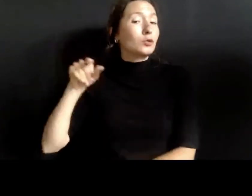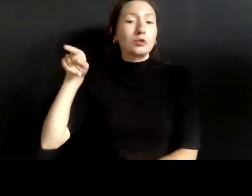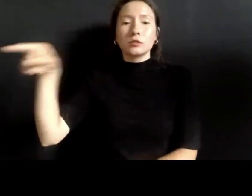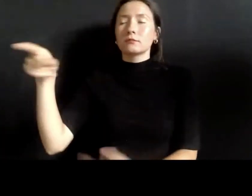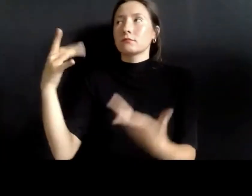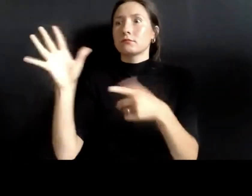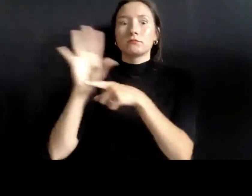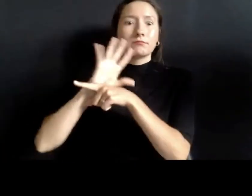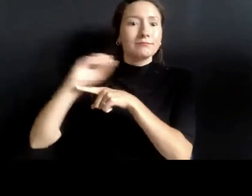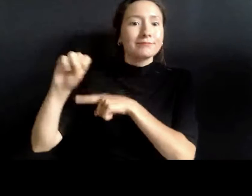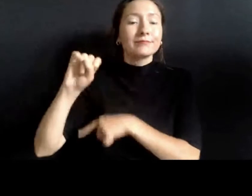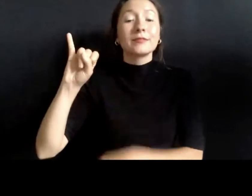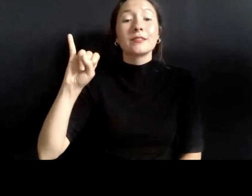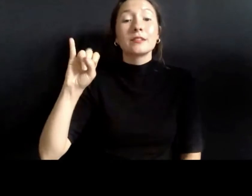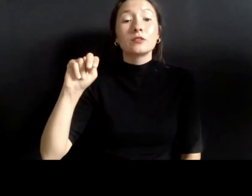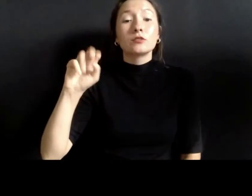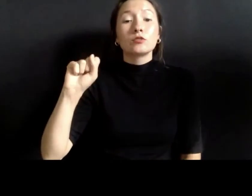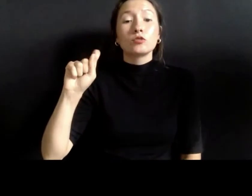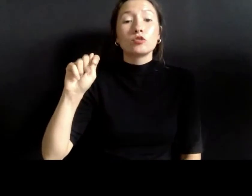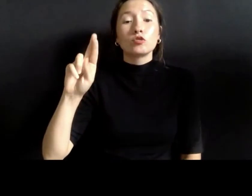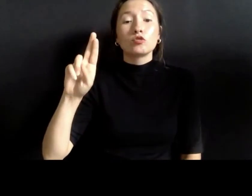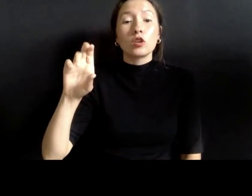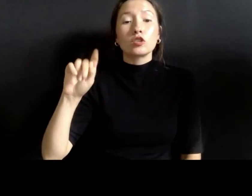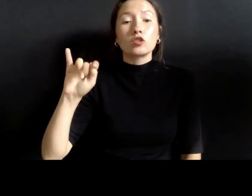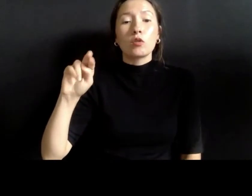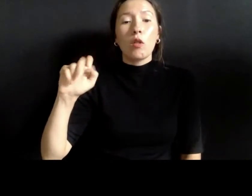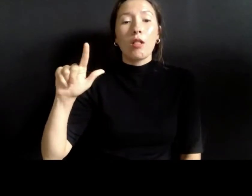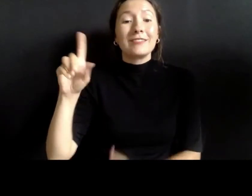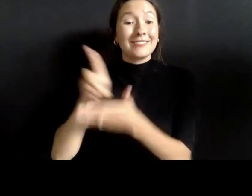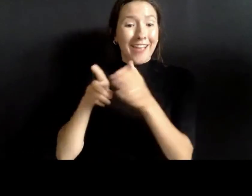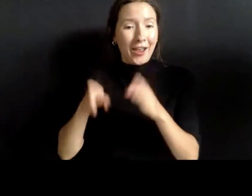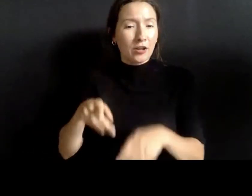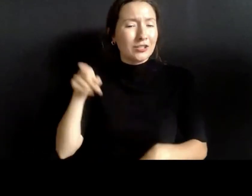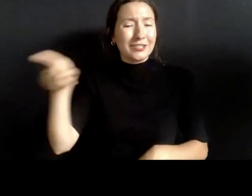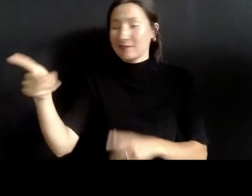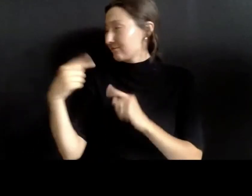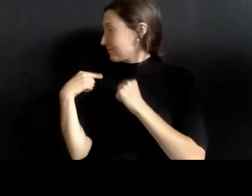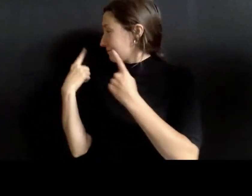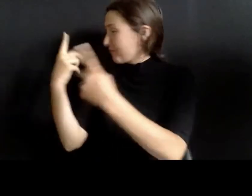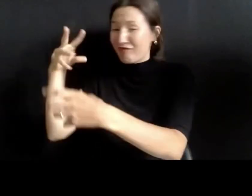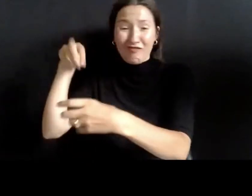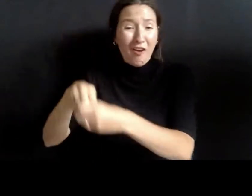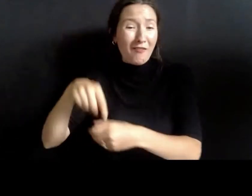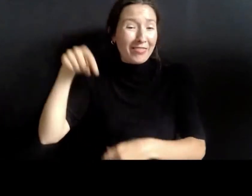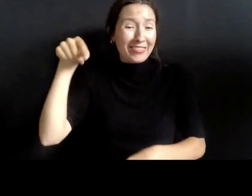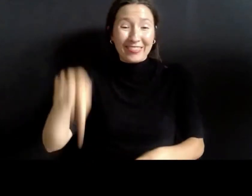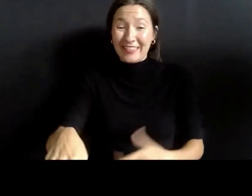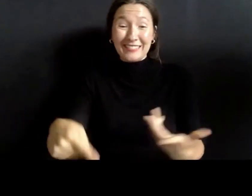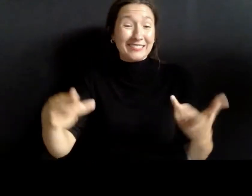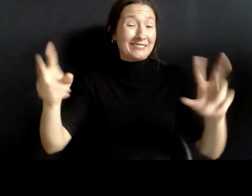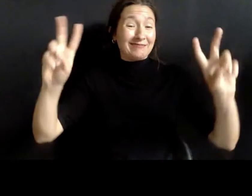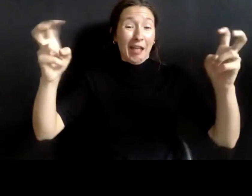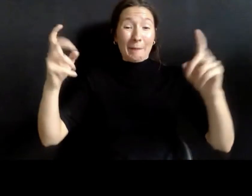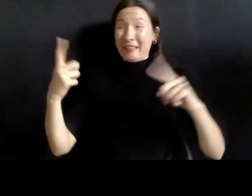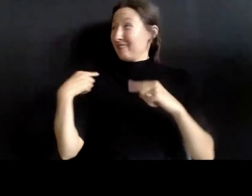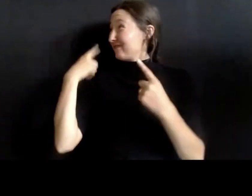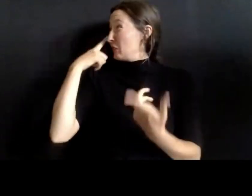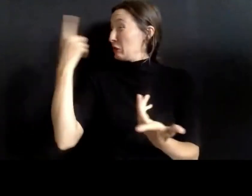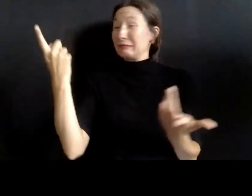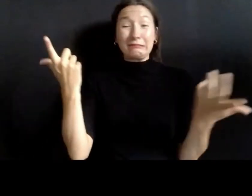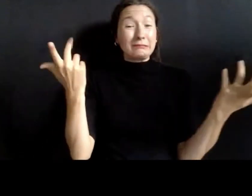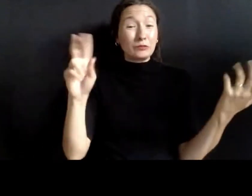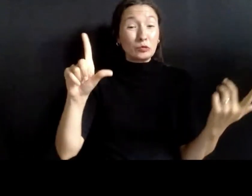designer. She's been around forever. What is it, like at least a couple decades in e-learning, right, Diane? Yes, Yeah, unfortunately,